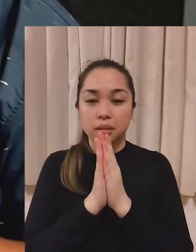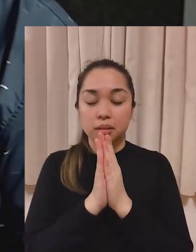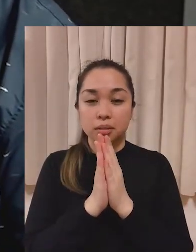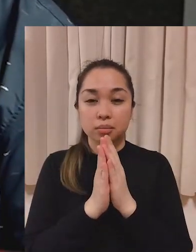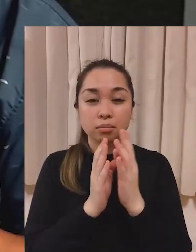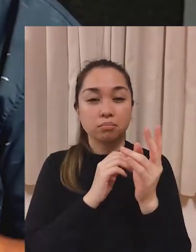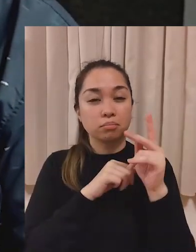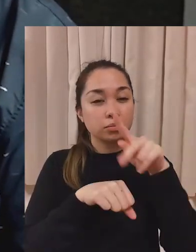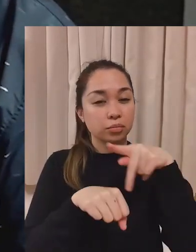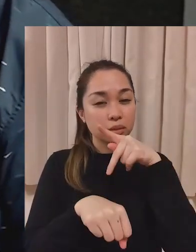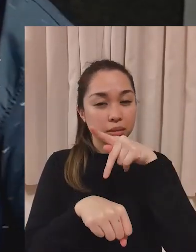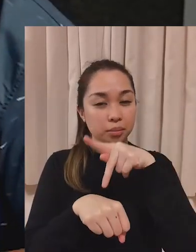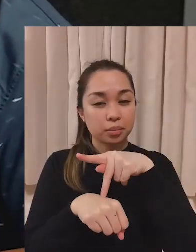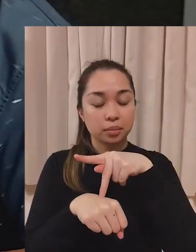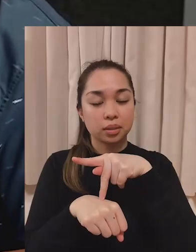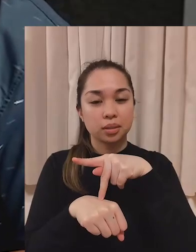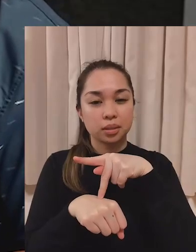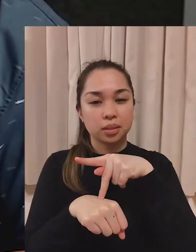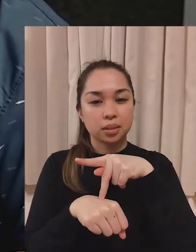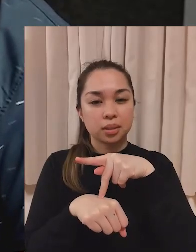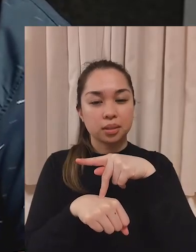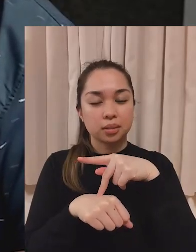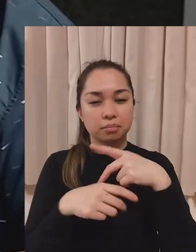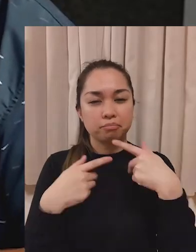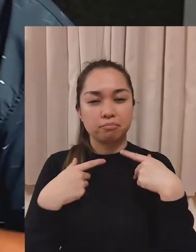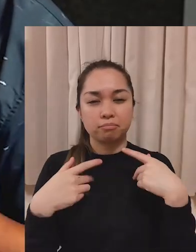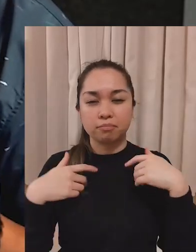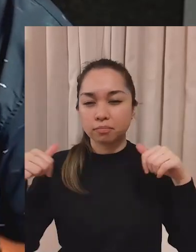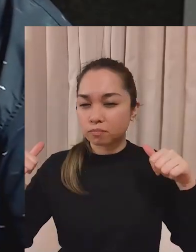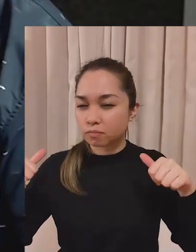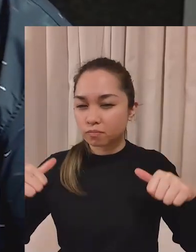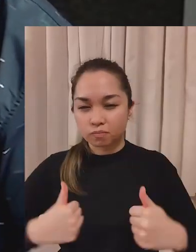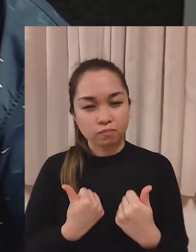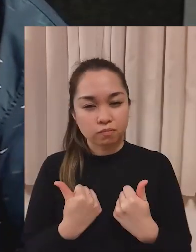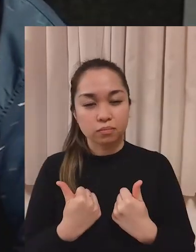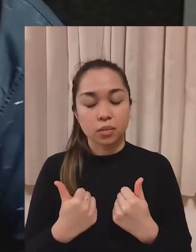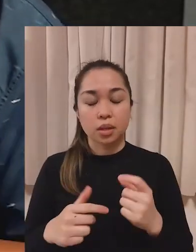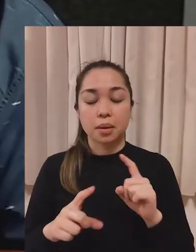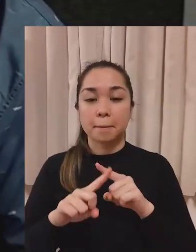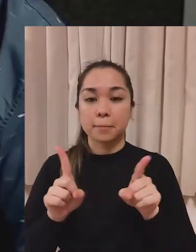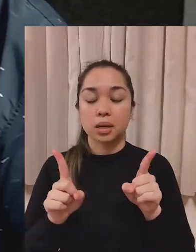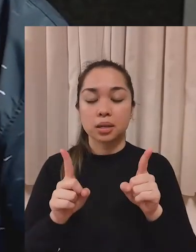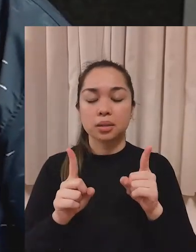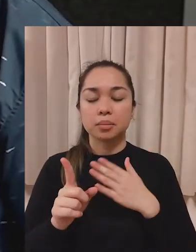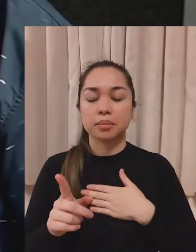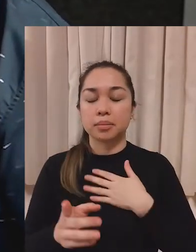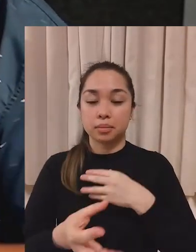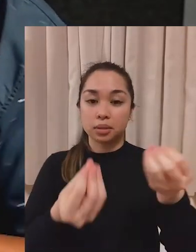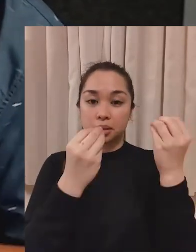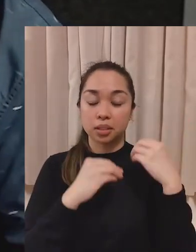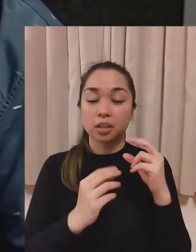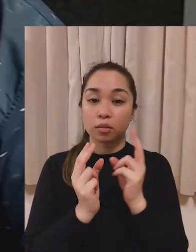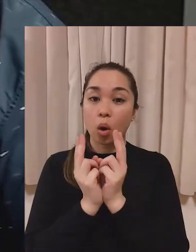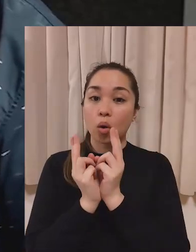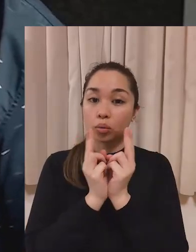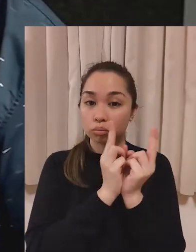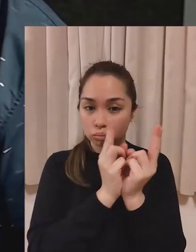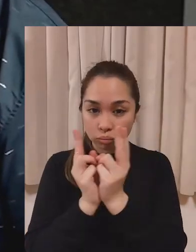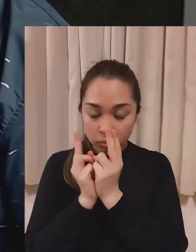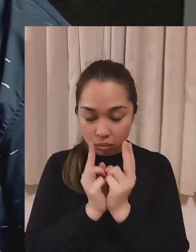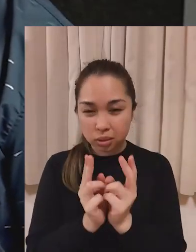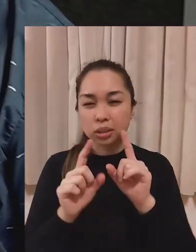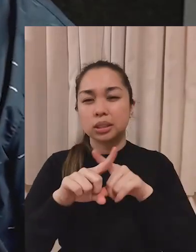you will bring about unity in our leadership. Yes, there may be difference of opinions, difference of ideology, difference